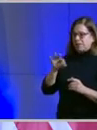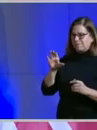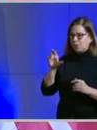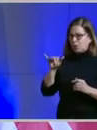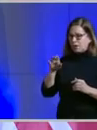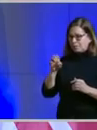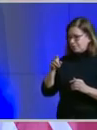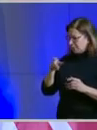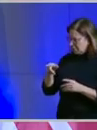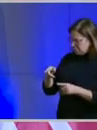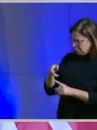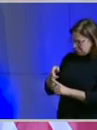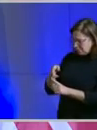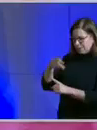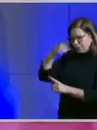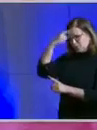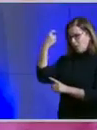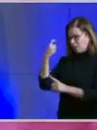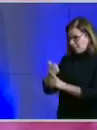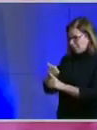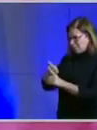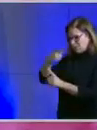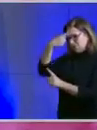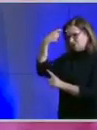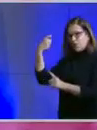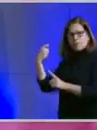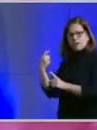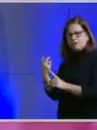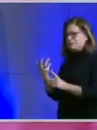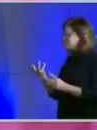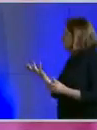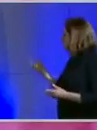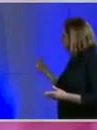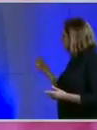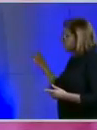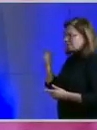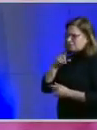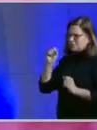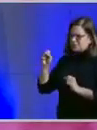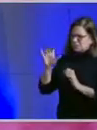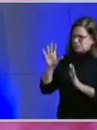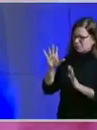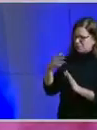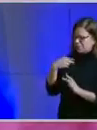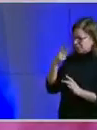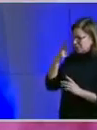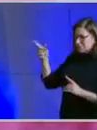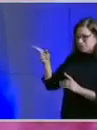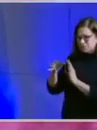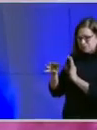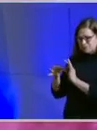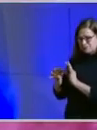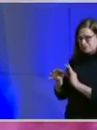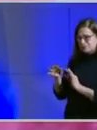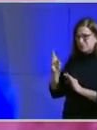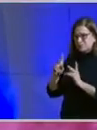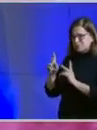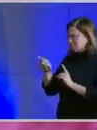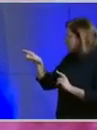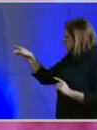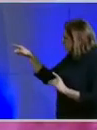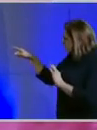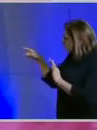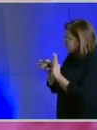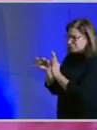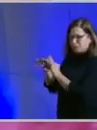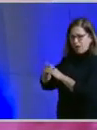trauma-focused policies. It's been great to hear different people, not just in this panel, talk about how important addressing trauma is. It's not